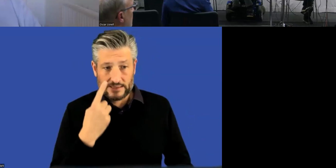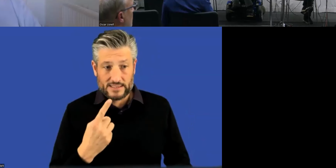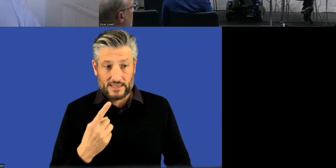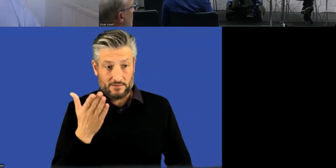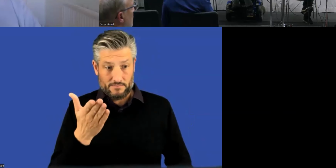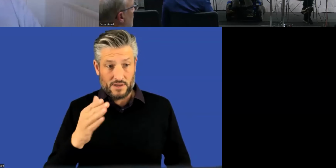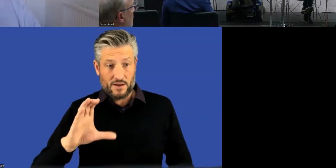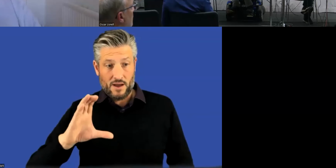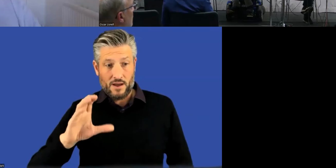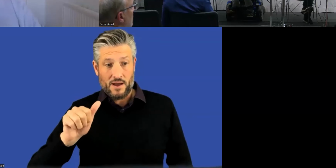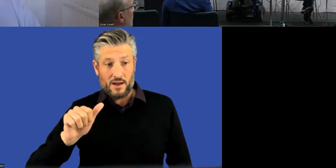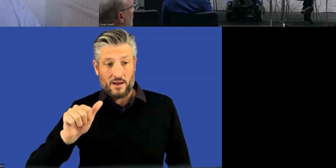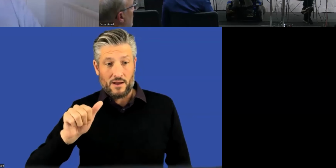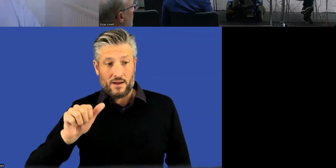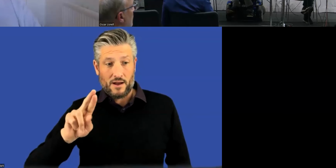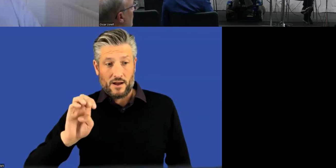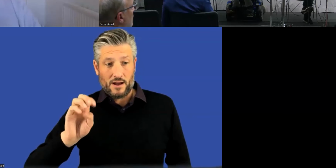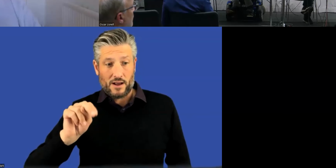RNS.